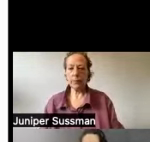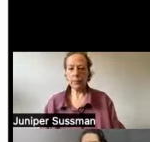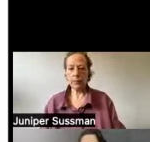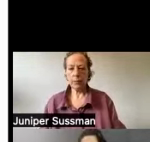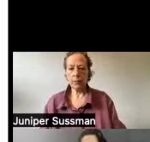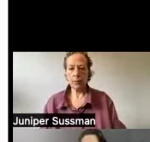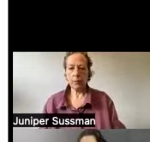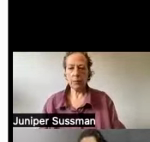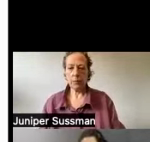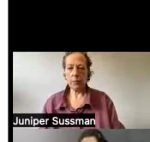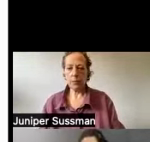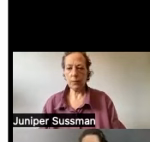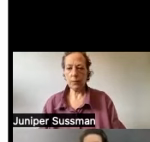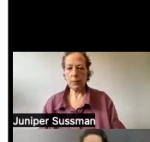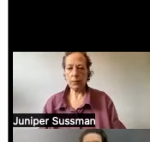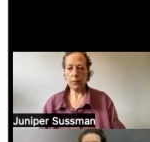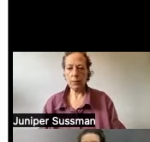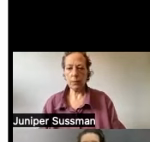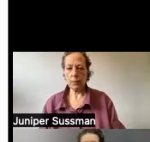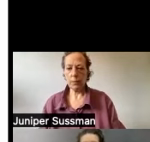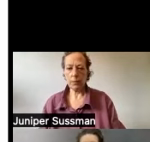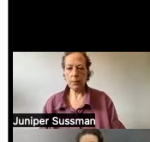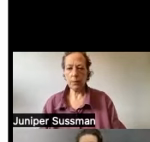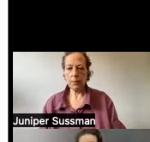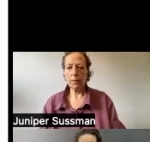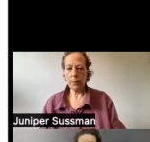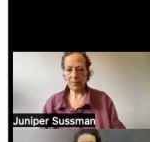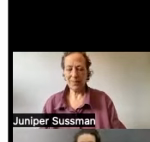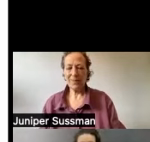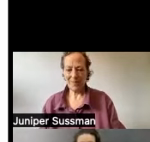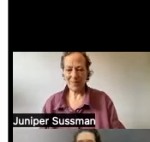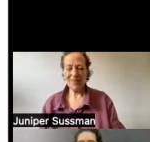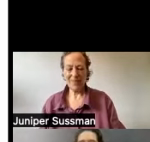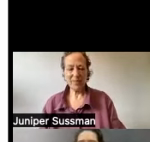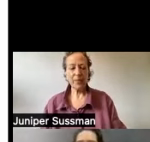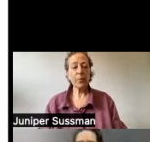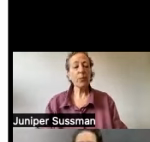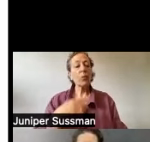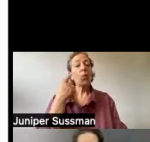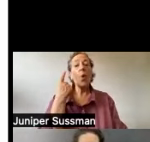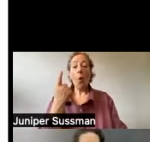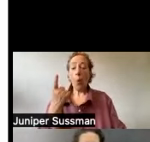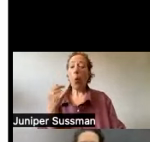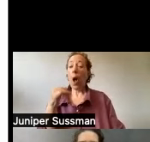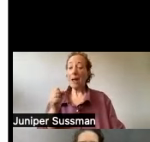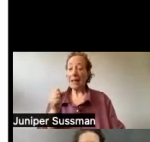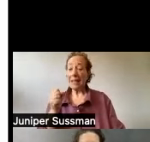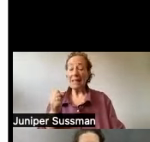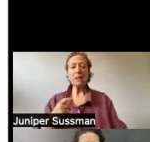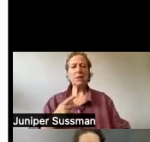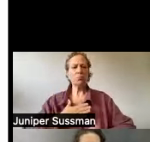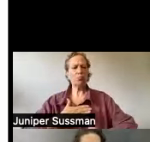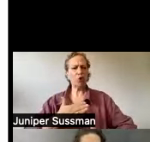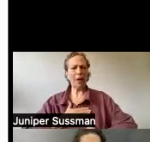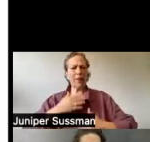person with long COVID who has lung damage that causes shortness of breath and fatigue. And that person, they said, would probably